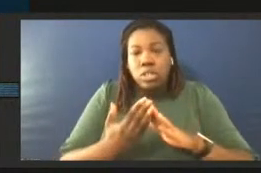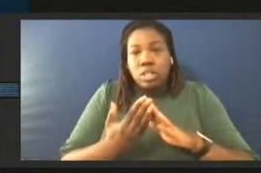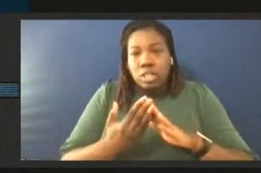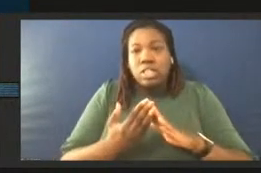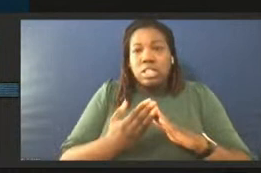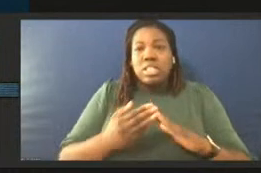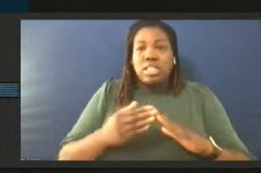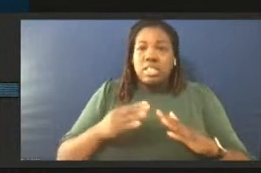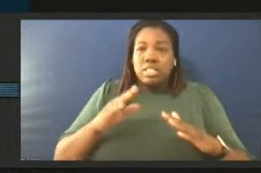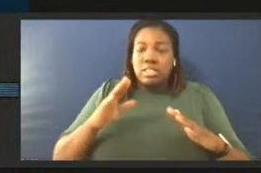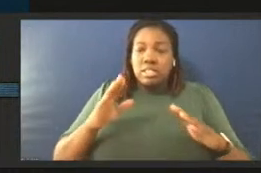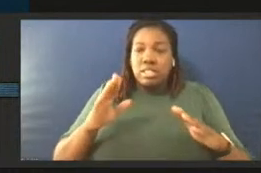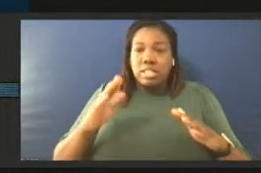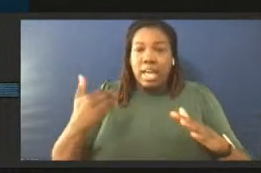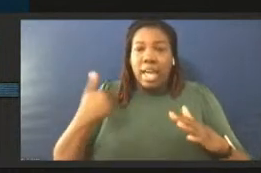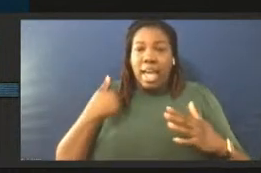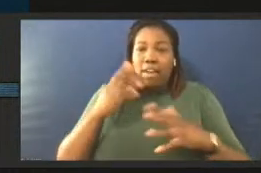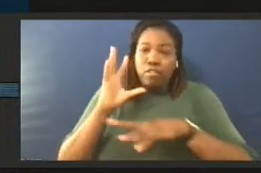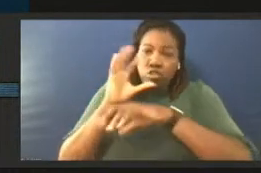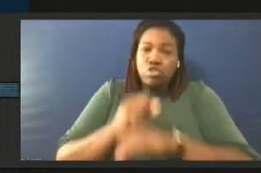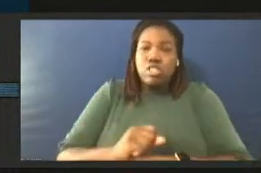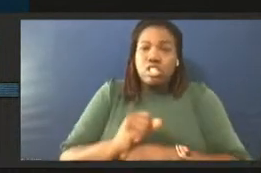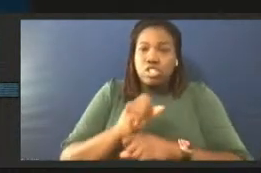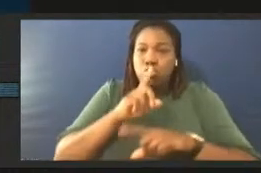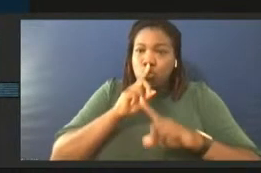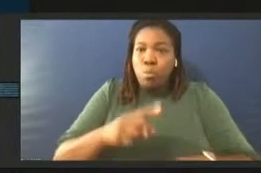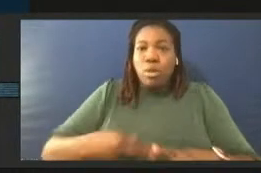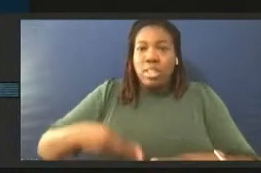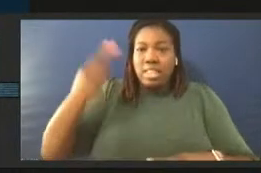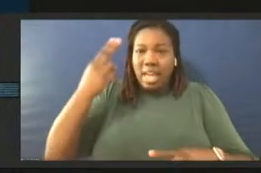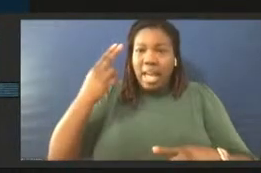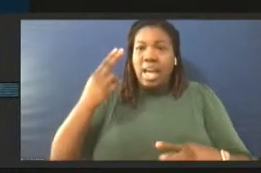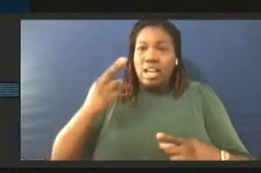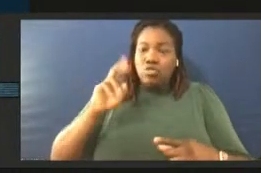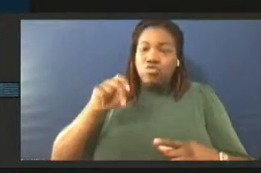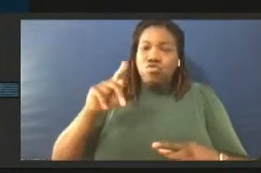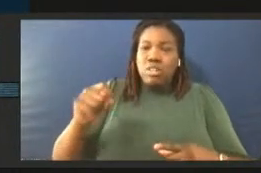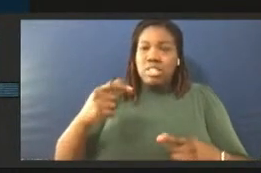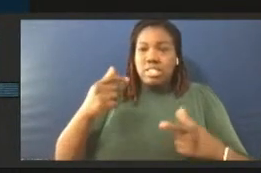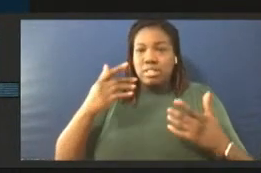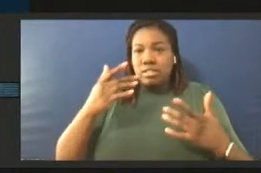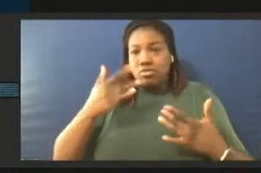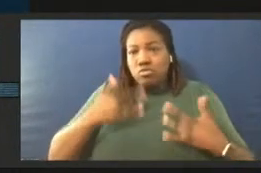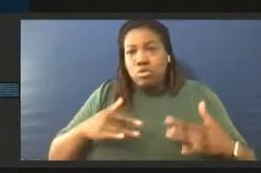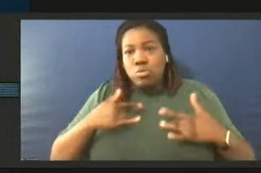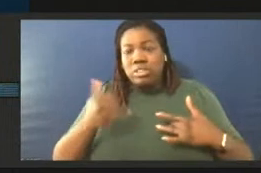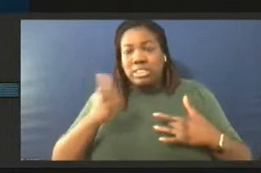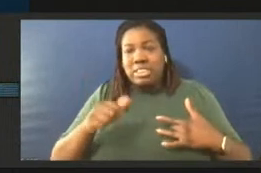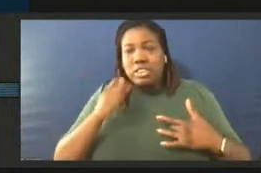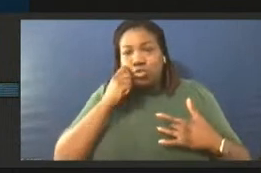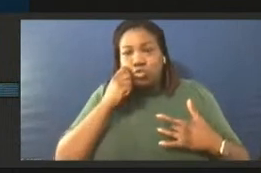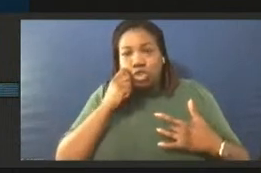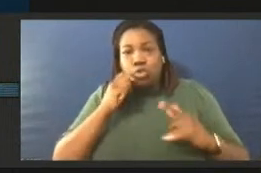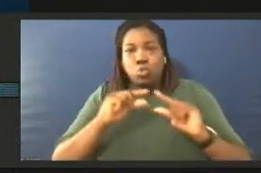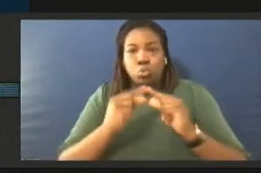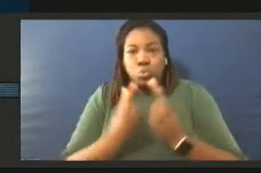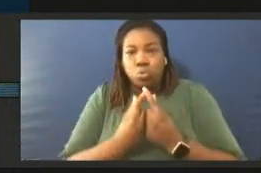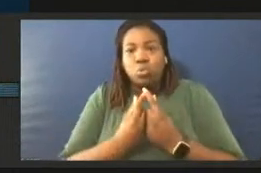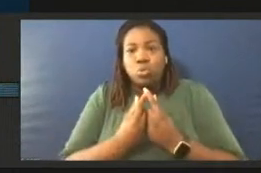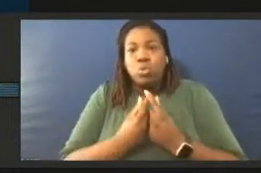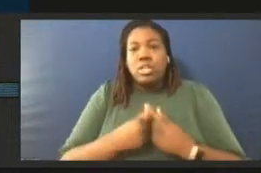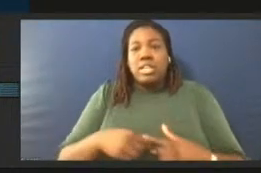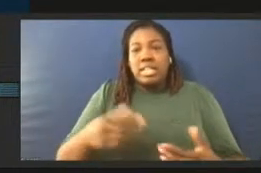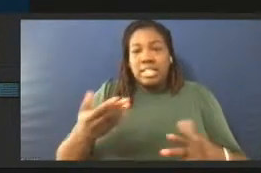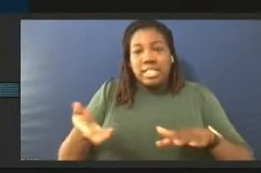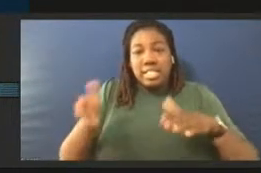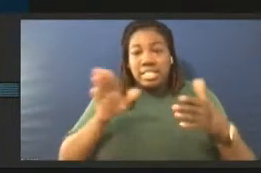children, who have traditionally reported the highest rates of depression than any racial group. And the suicide death rates